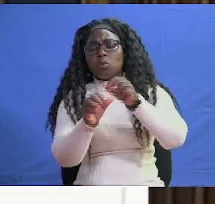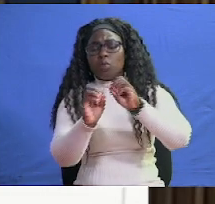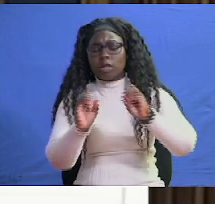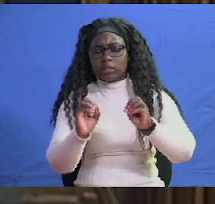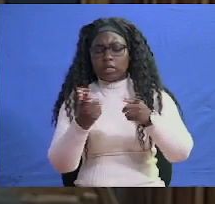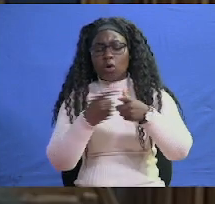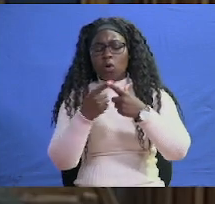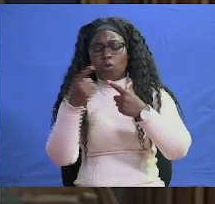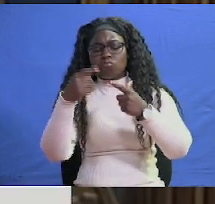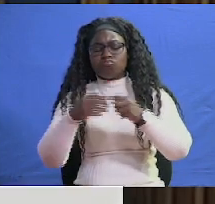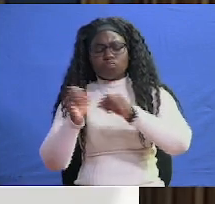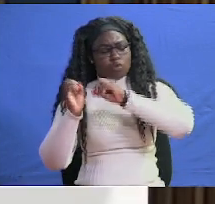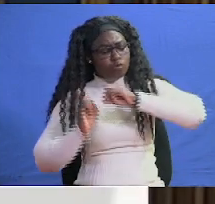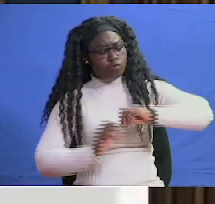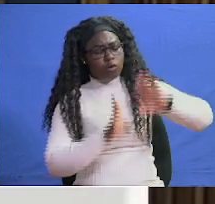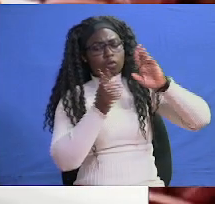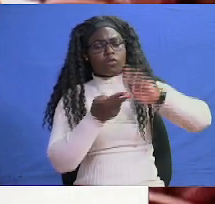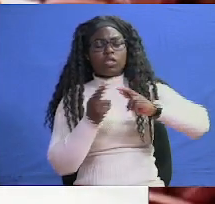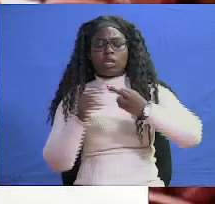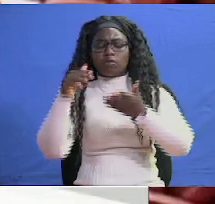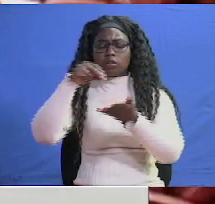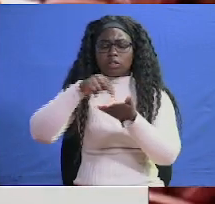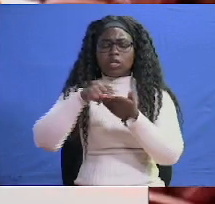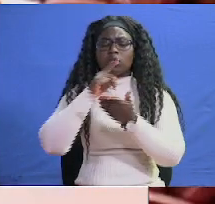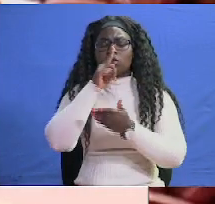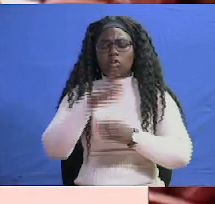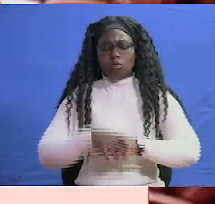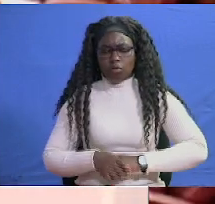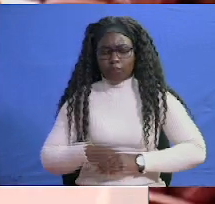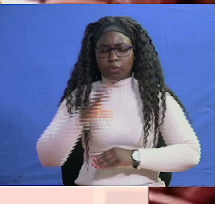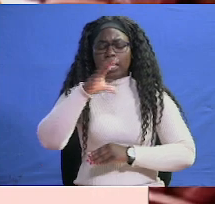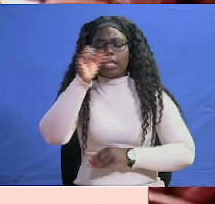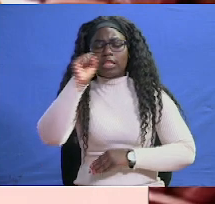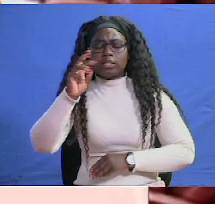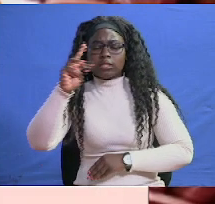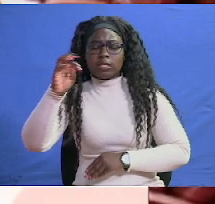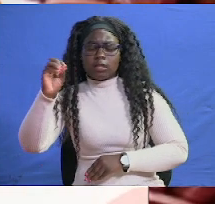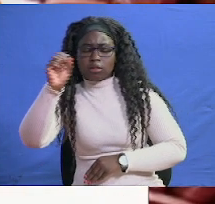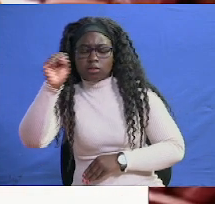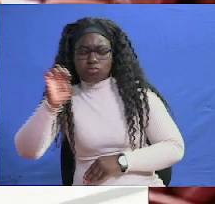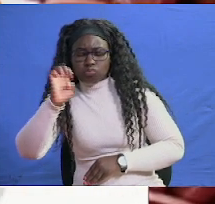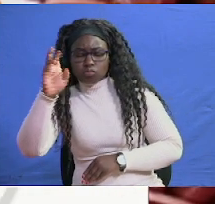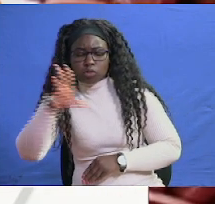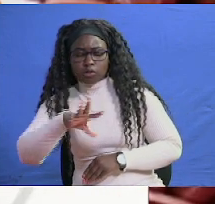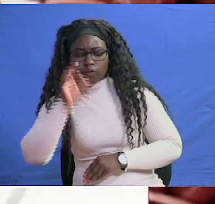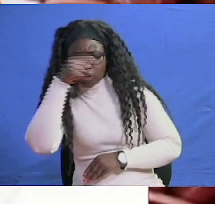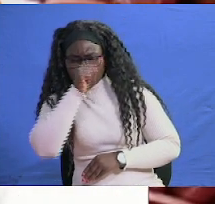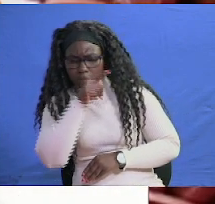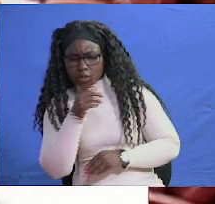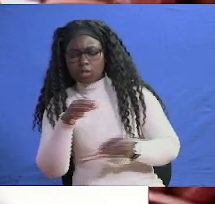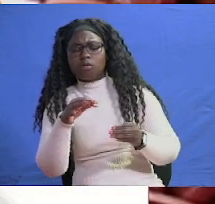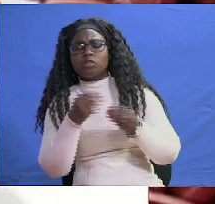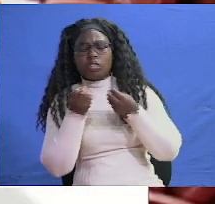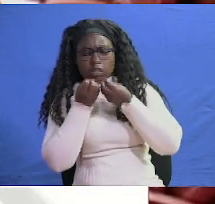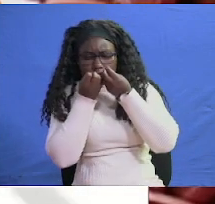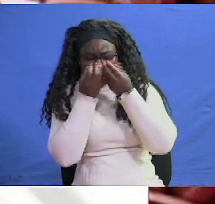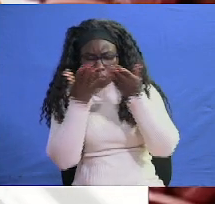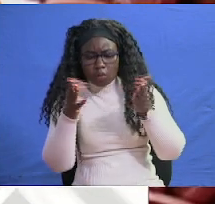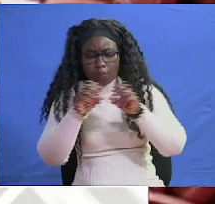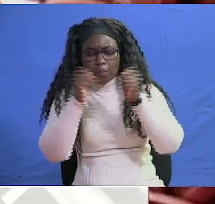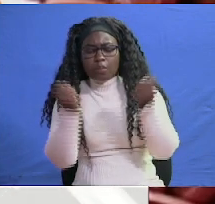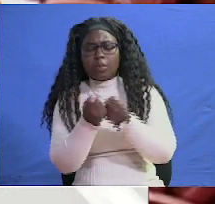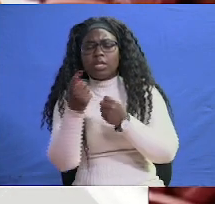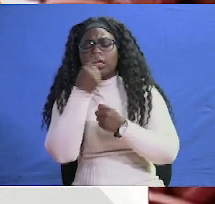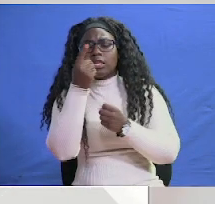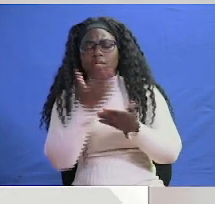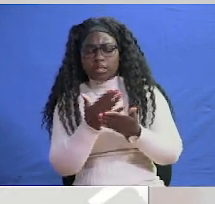then invoke the relevant standing orders. Kuria found himself in the spotlight due to comments he made on social media, stating that,